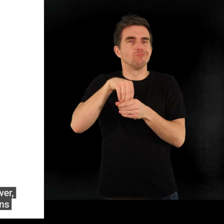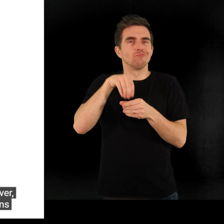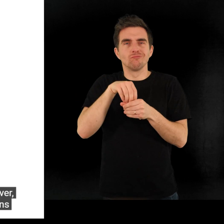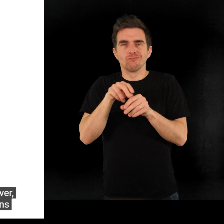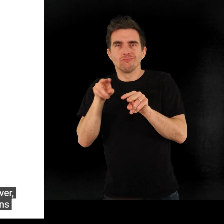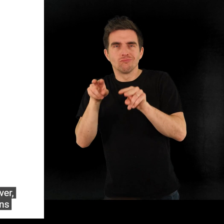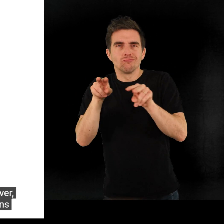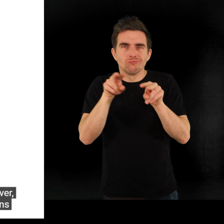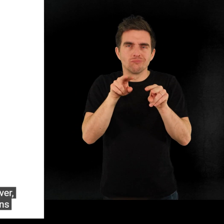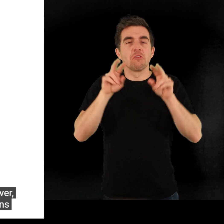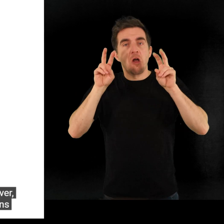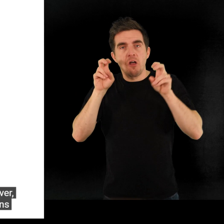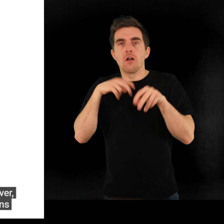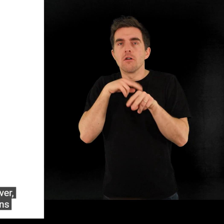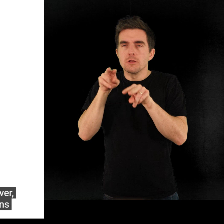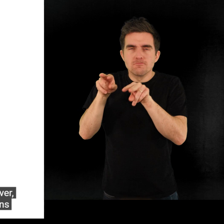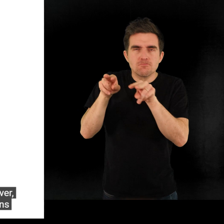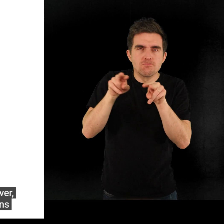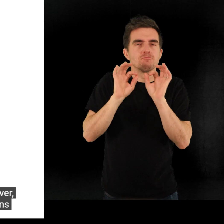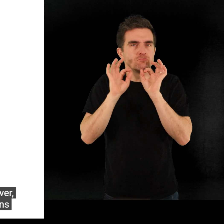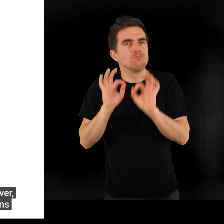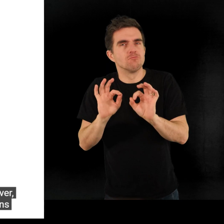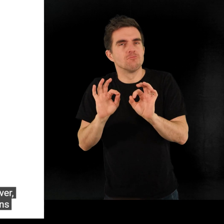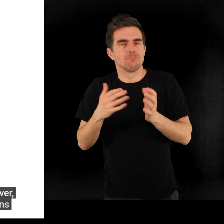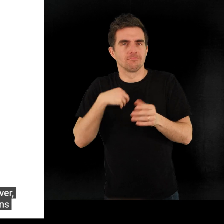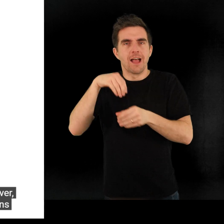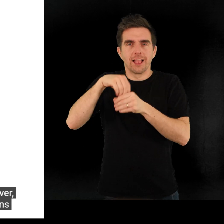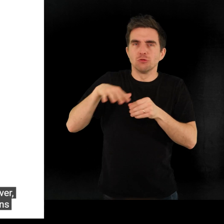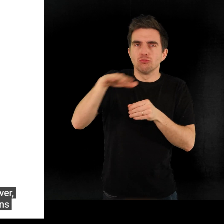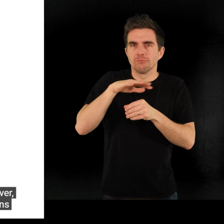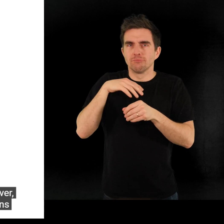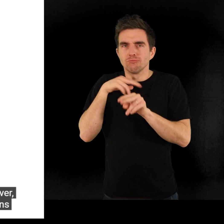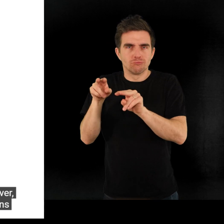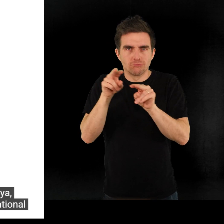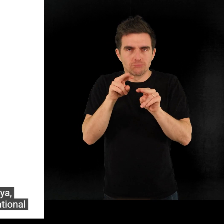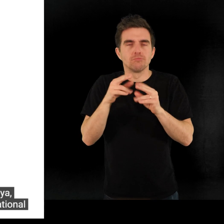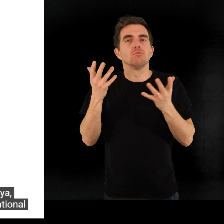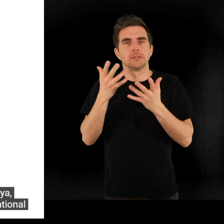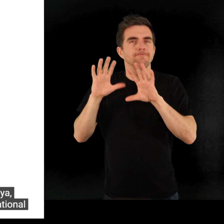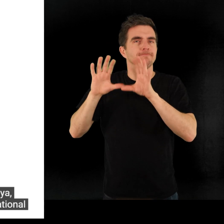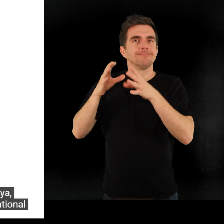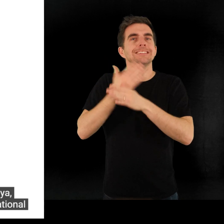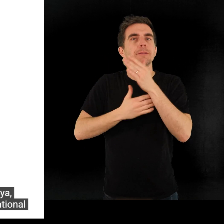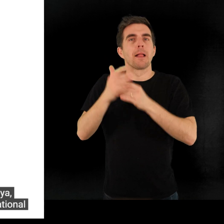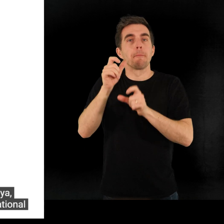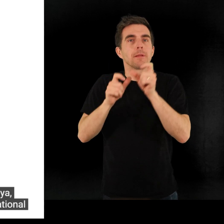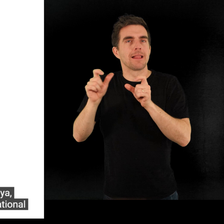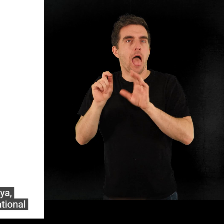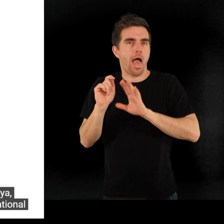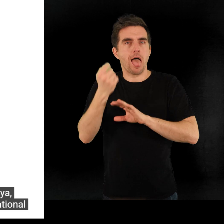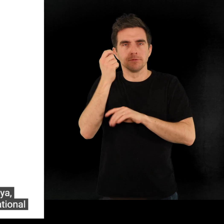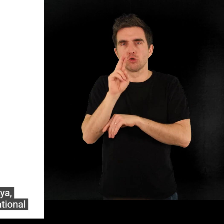Basically, I'm an election observer, or we can call monitoring the elections for the United Disabled Persons of Kenya, that